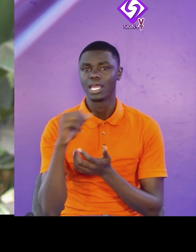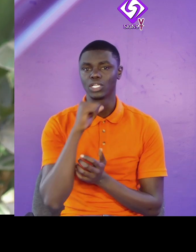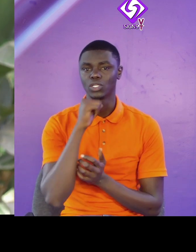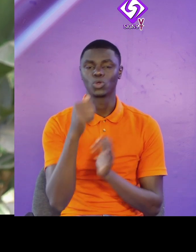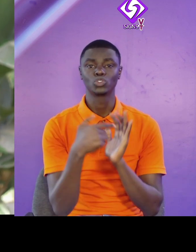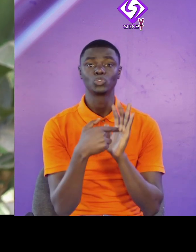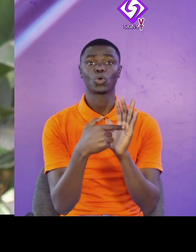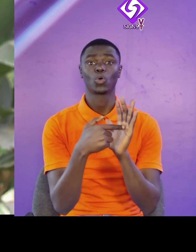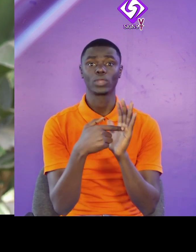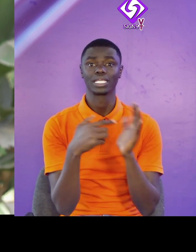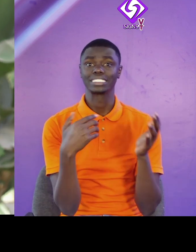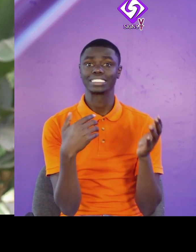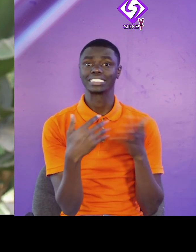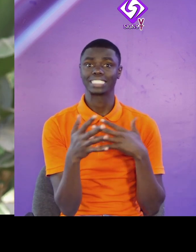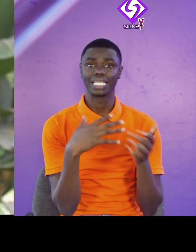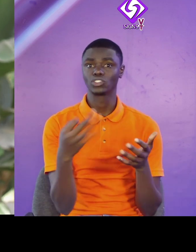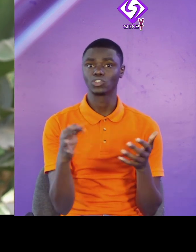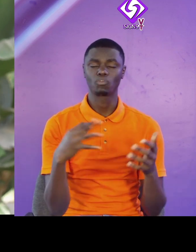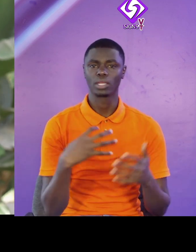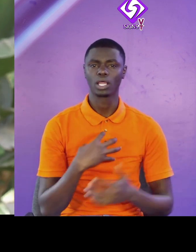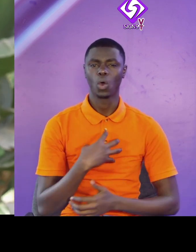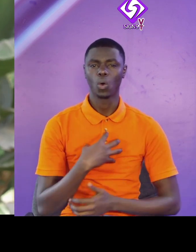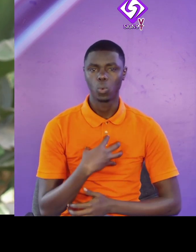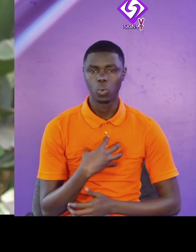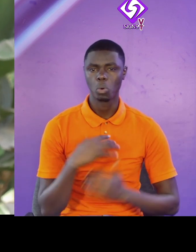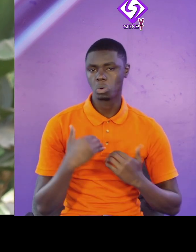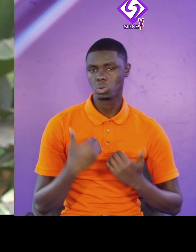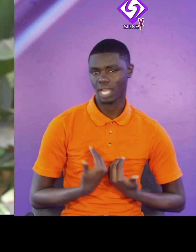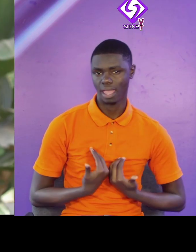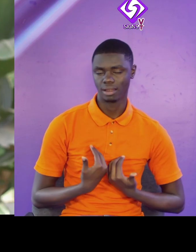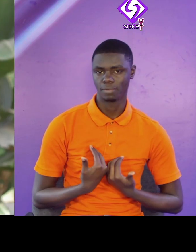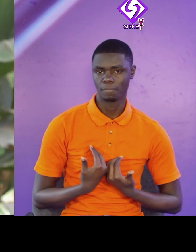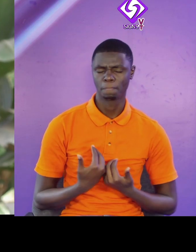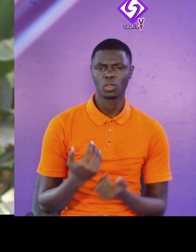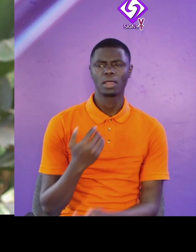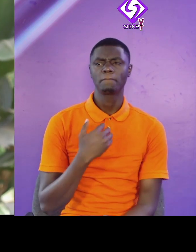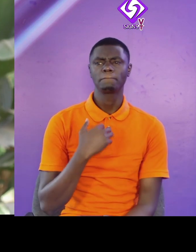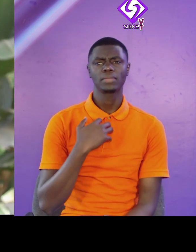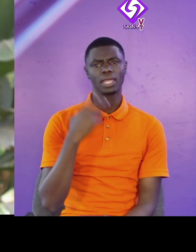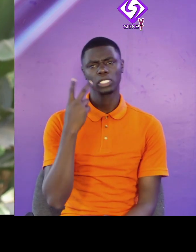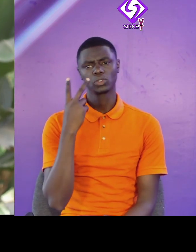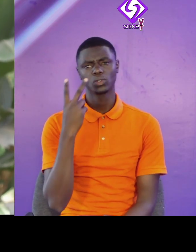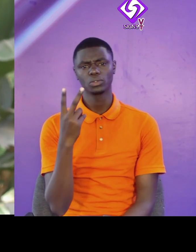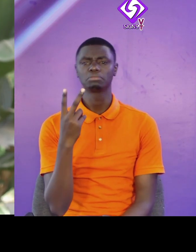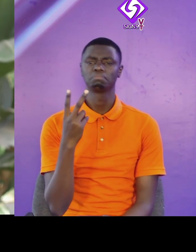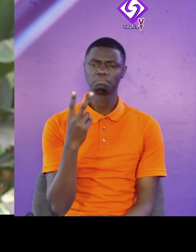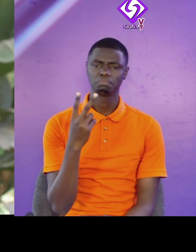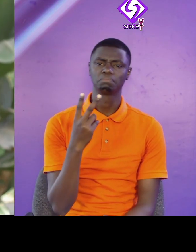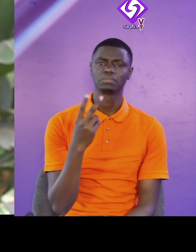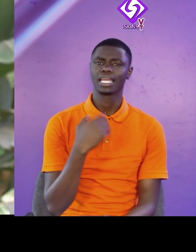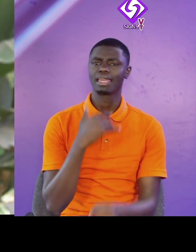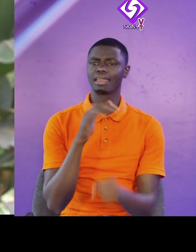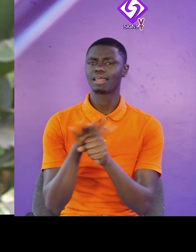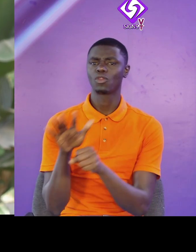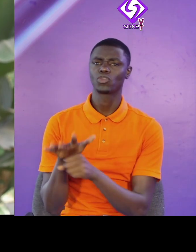of feeling overwhelmed. And so I realized that there is a lot of